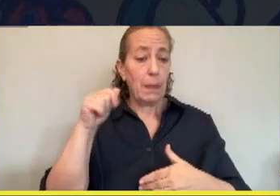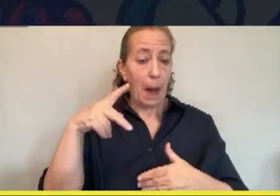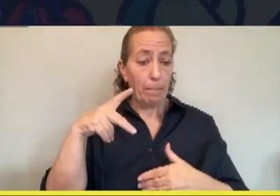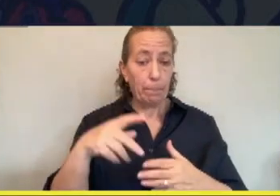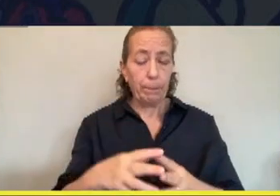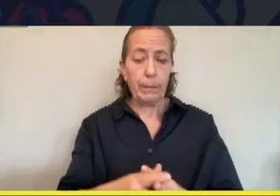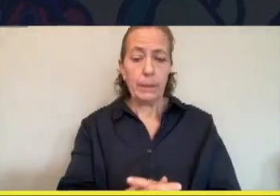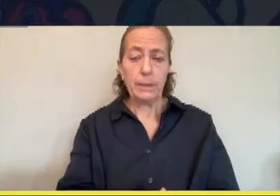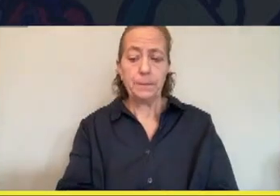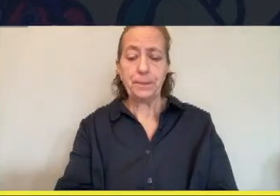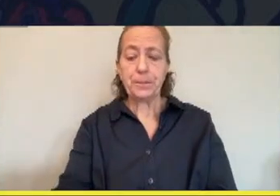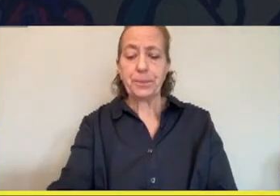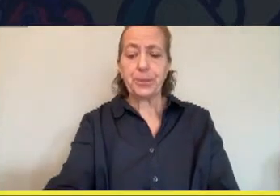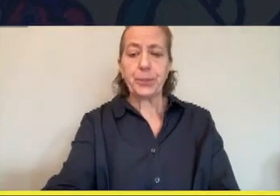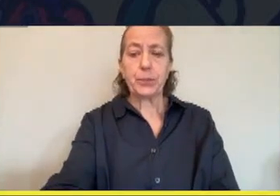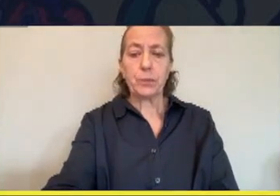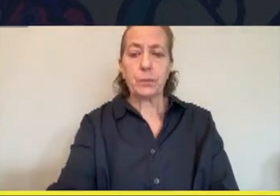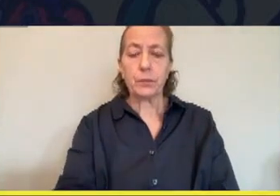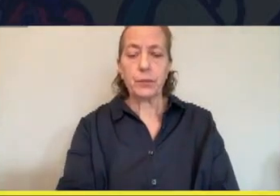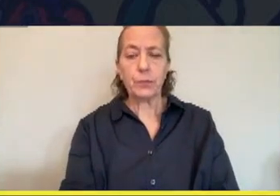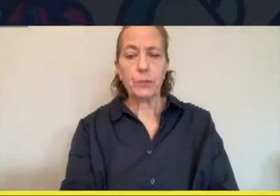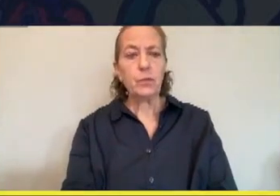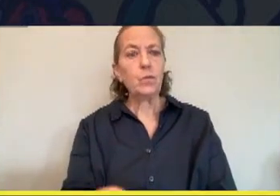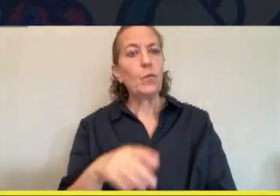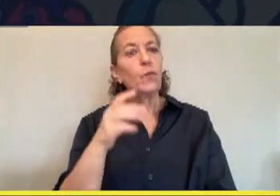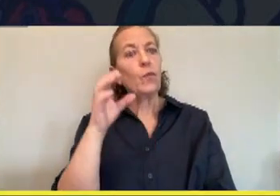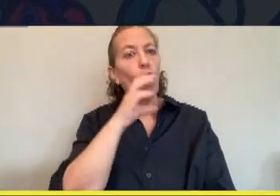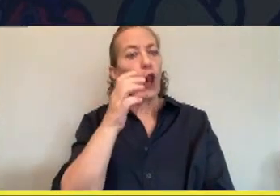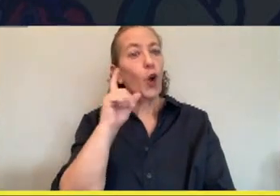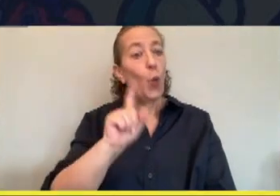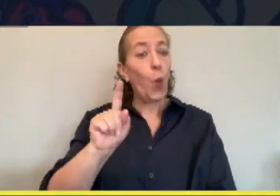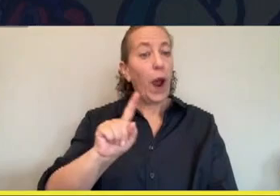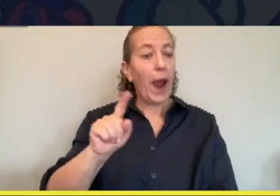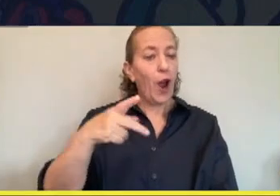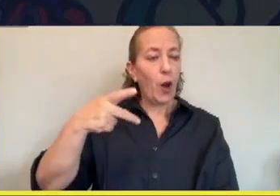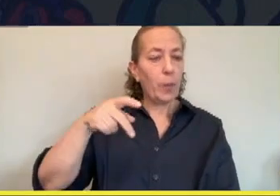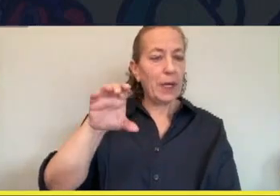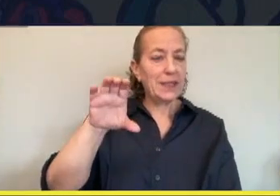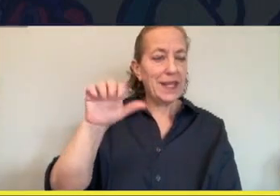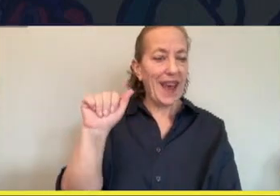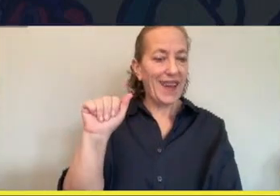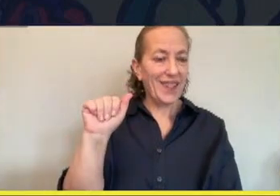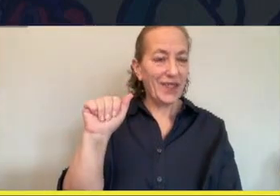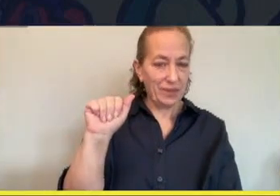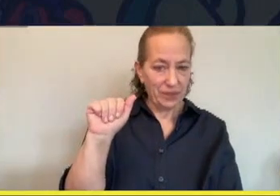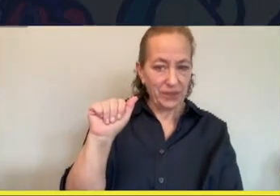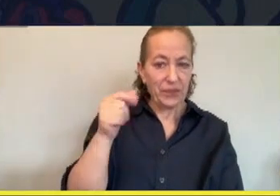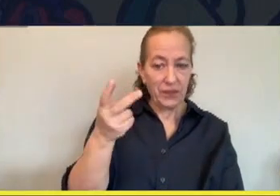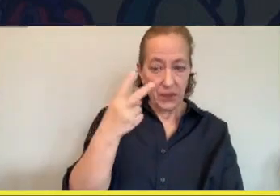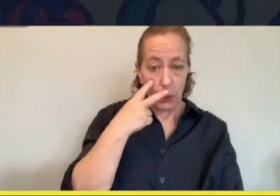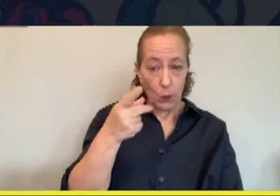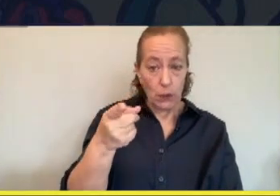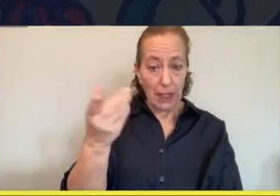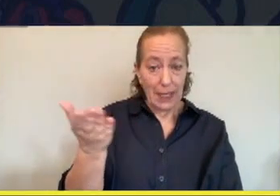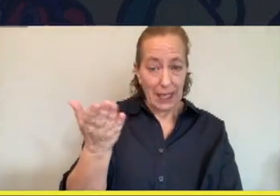we looked at where's the supply of PCAs. This shows the supply of a ratio of PCAs per 1,000 adults